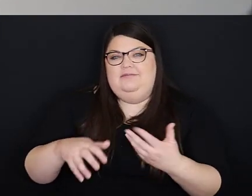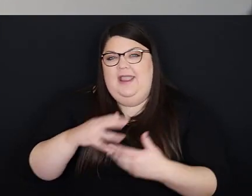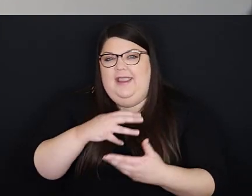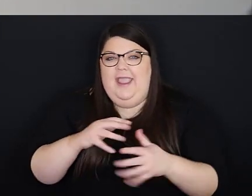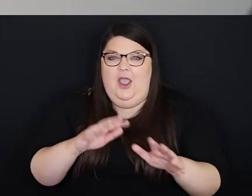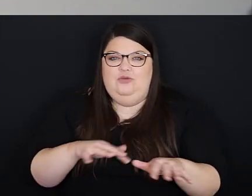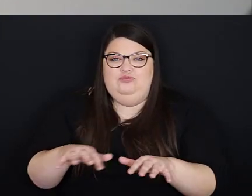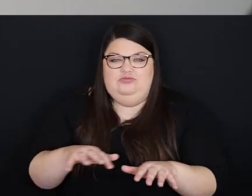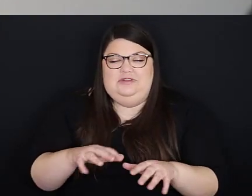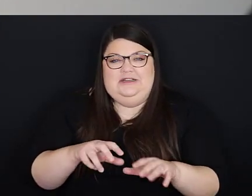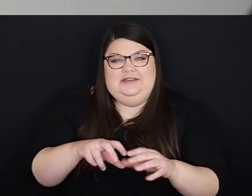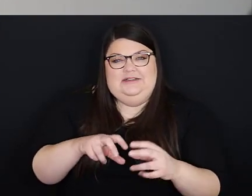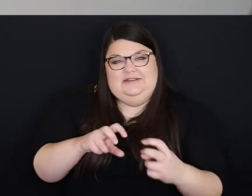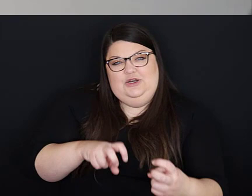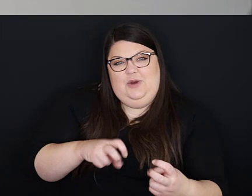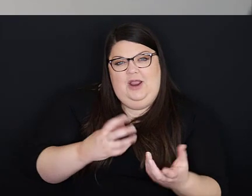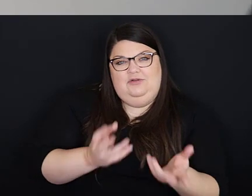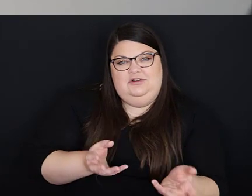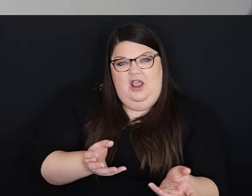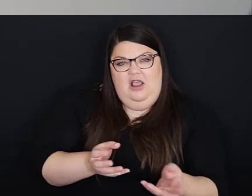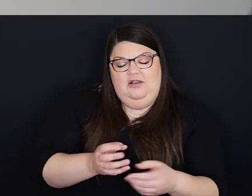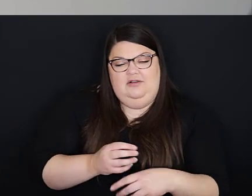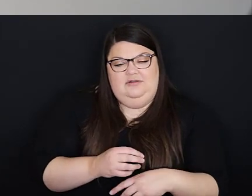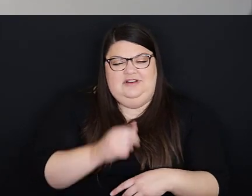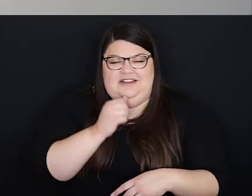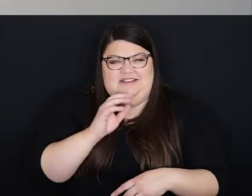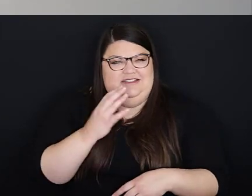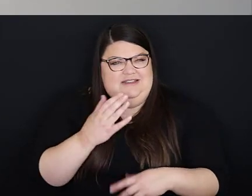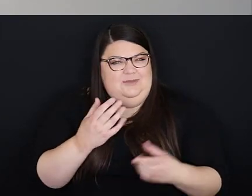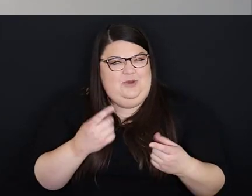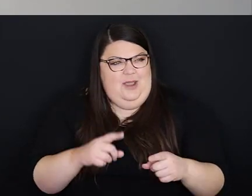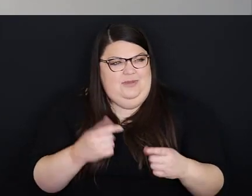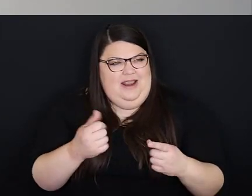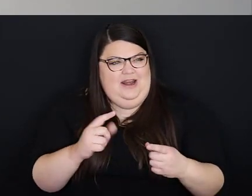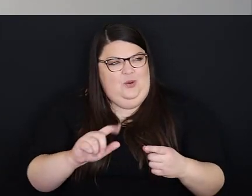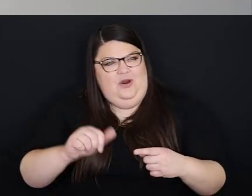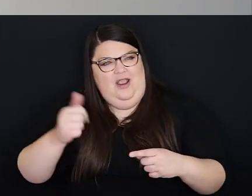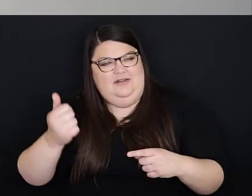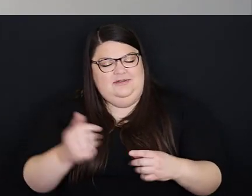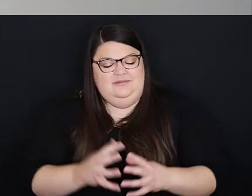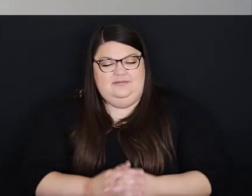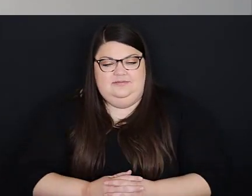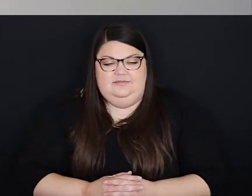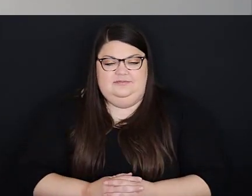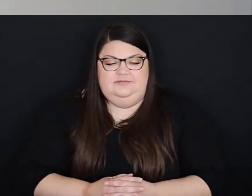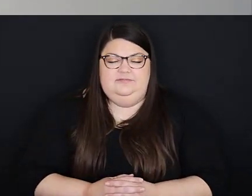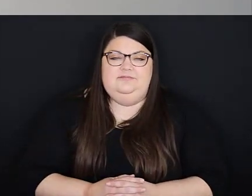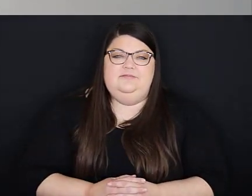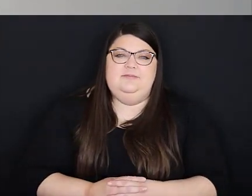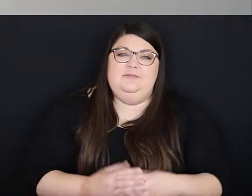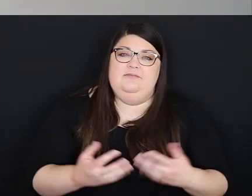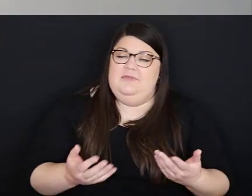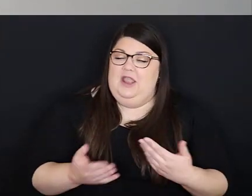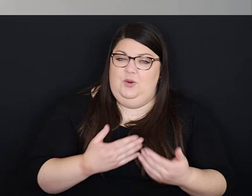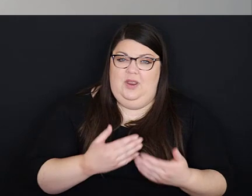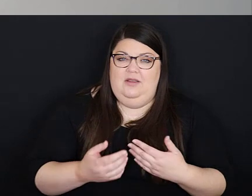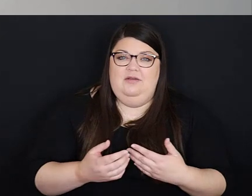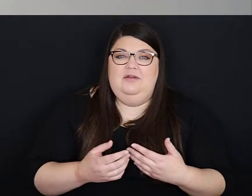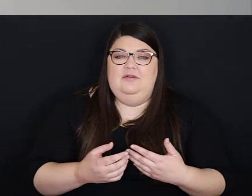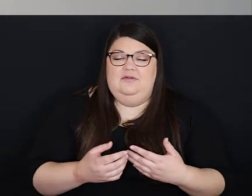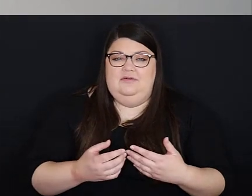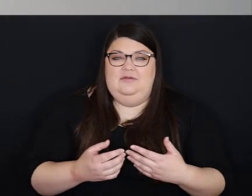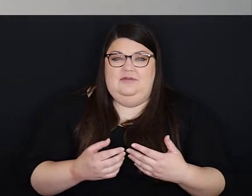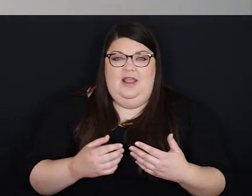and sit around and talk and all, which doesn't seem to happen anywhere else, and so. Anyway, I got to